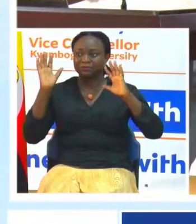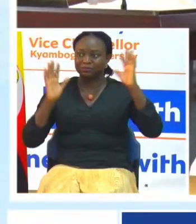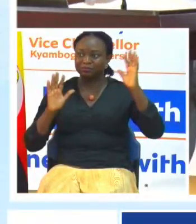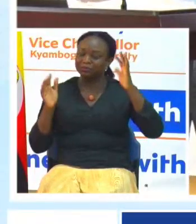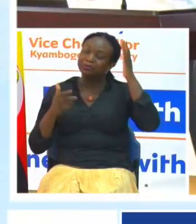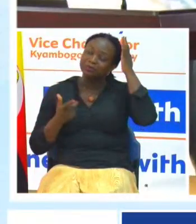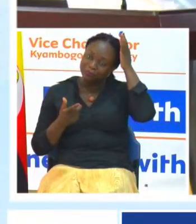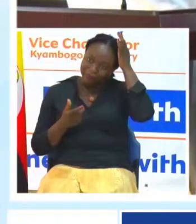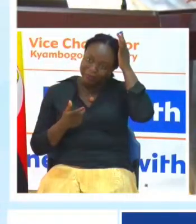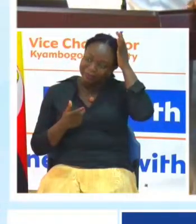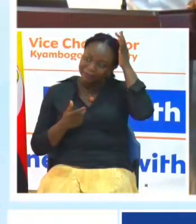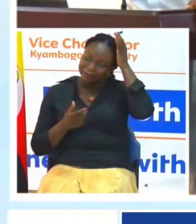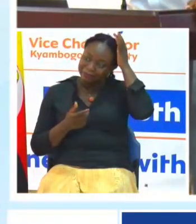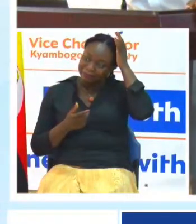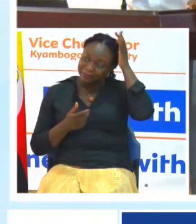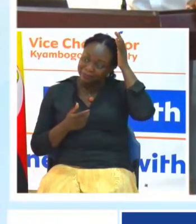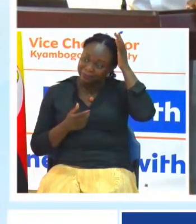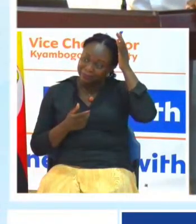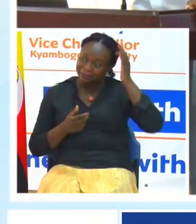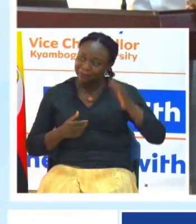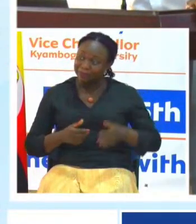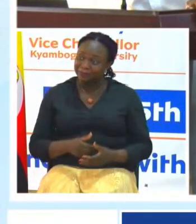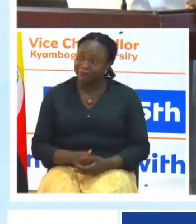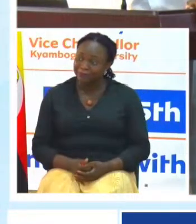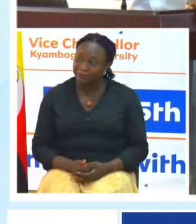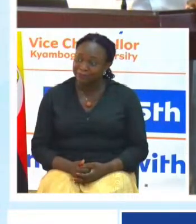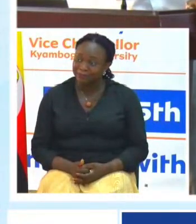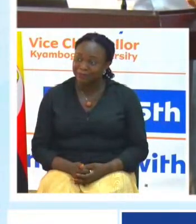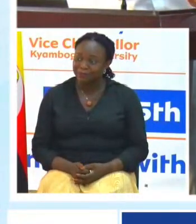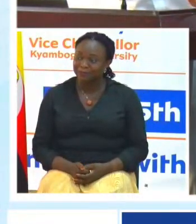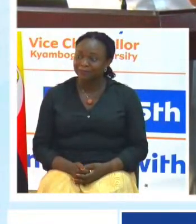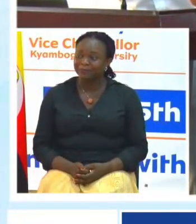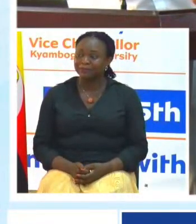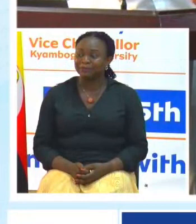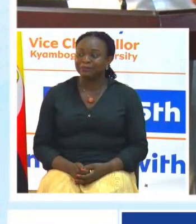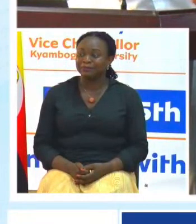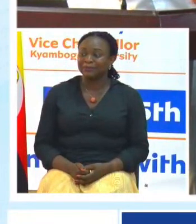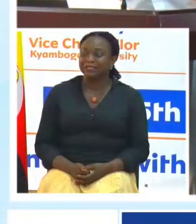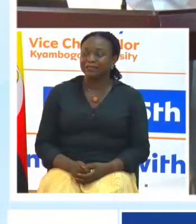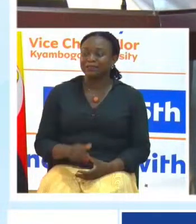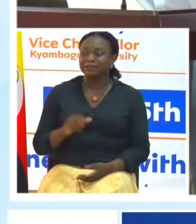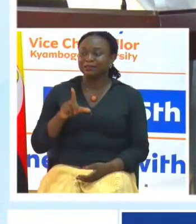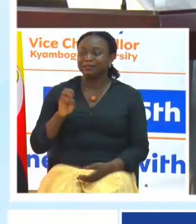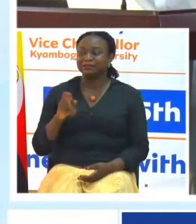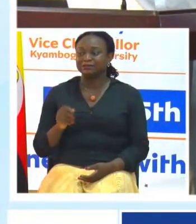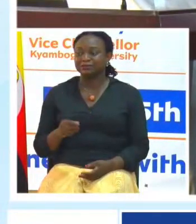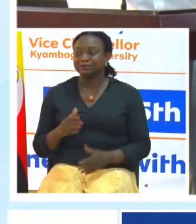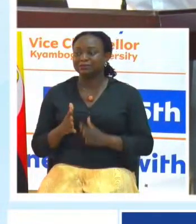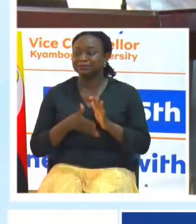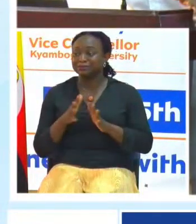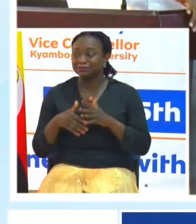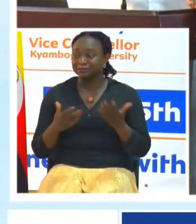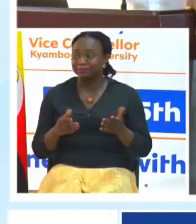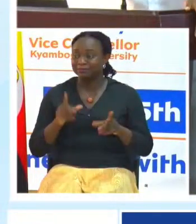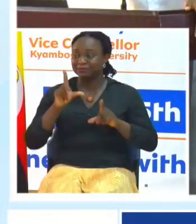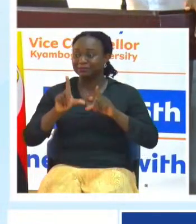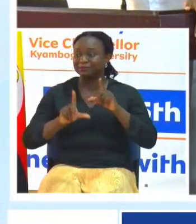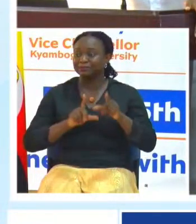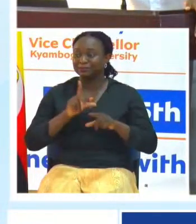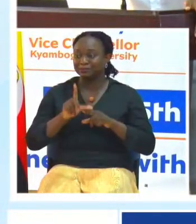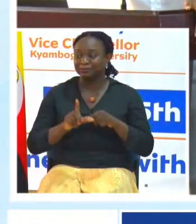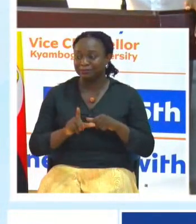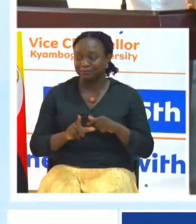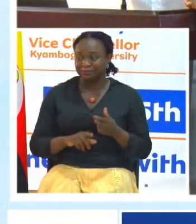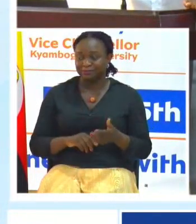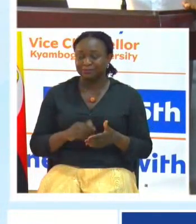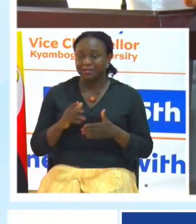Aha. So, Ivy League universities are like the Premier League, the English Premier League. It's just a section of universities